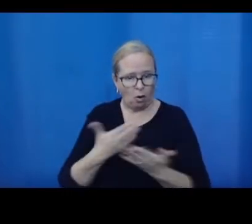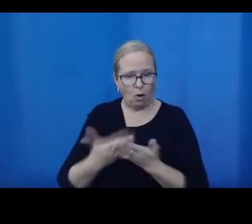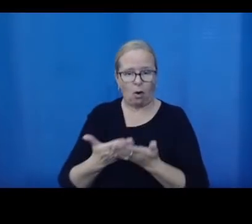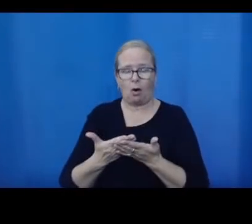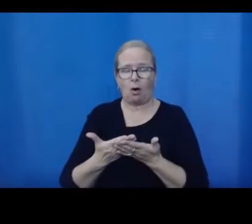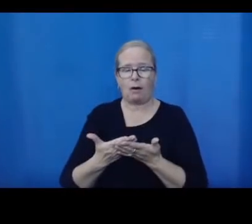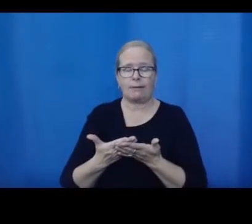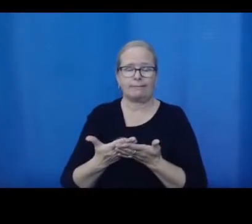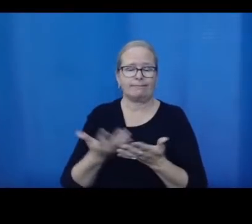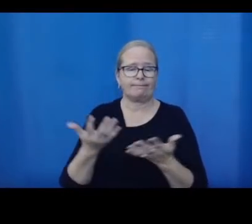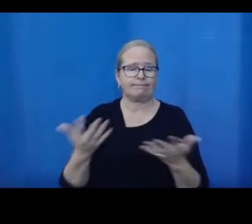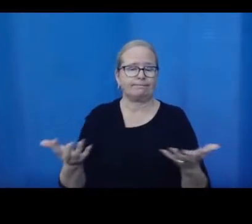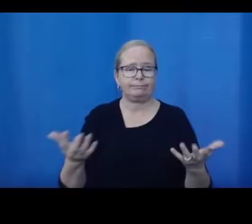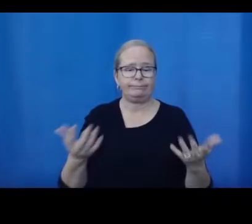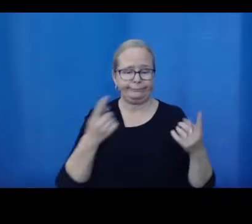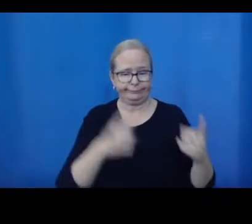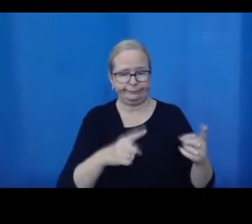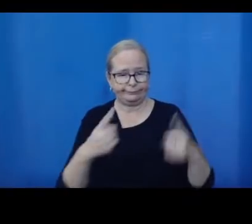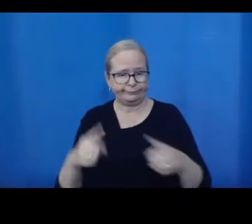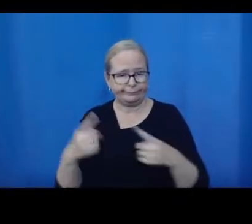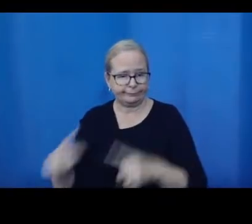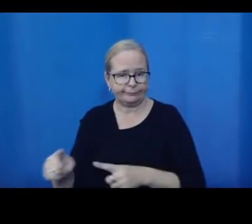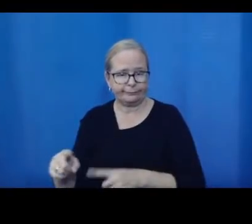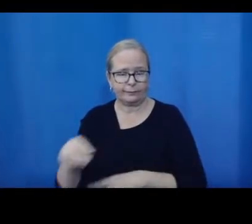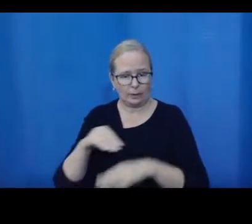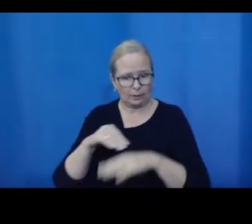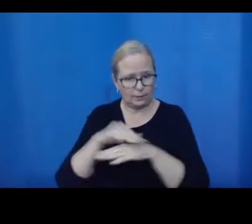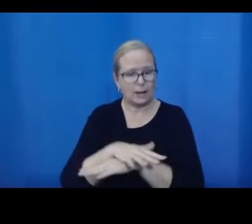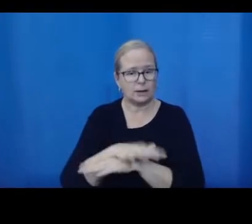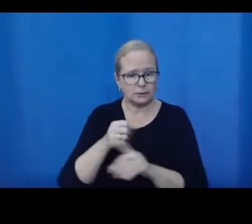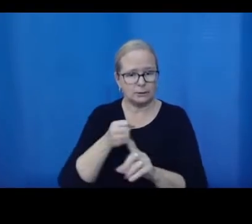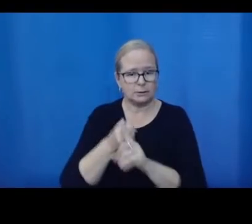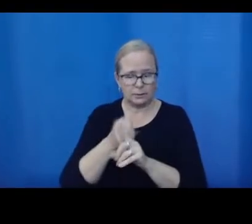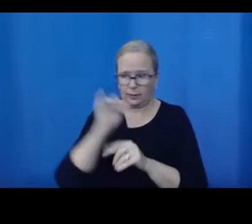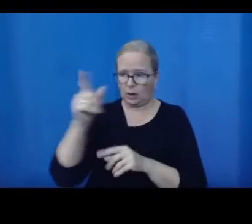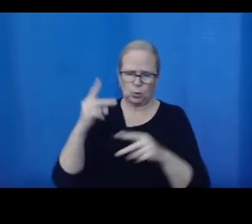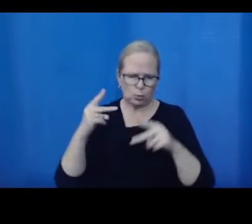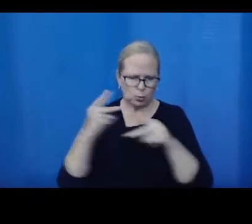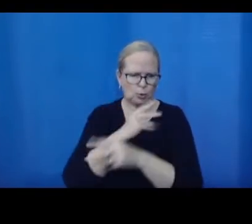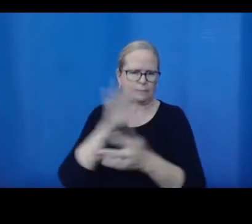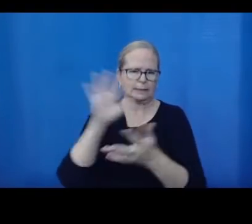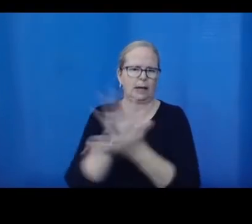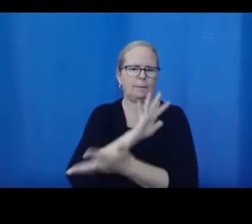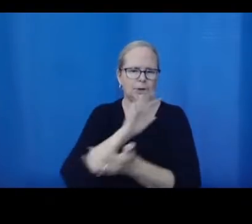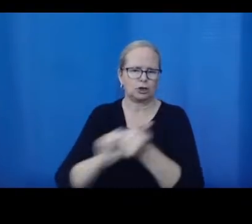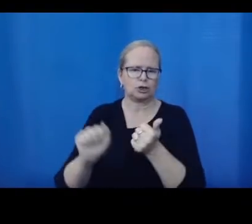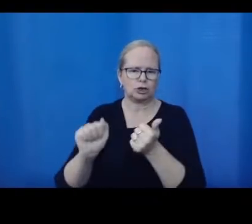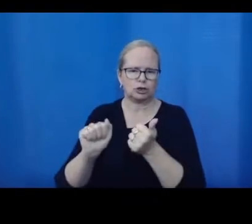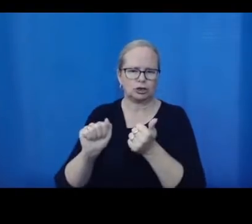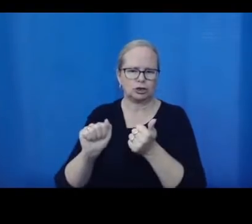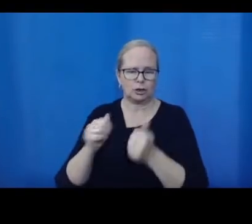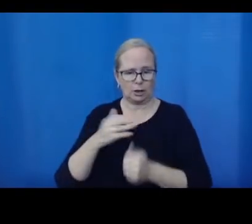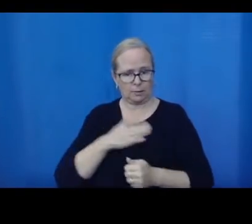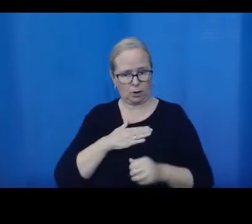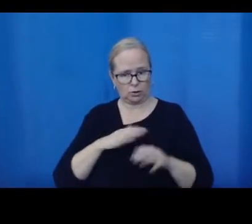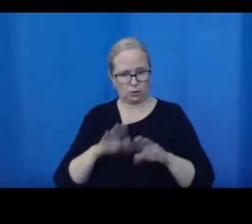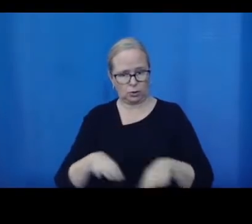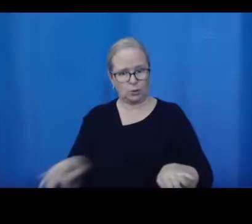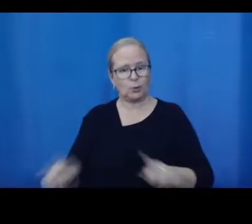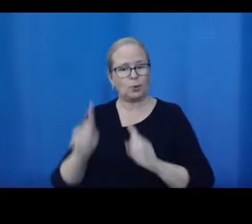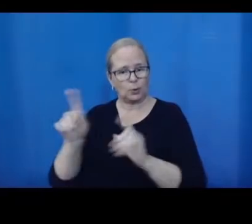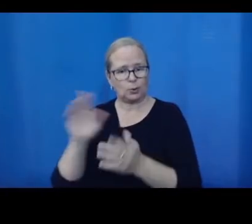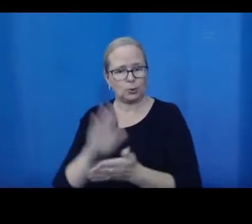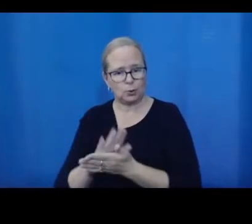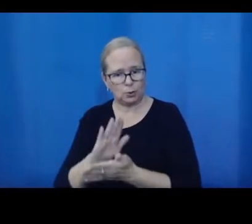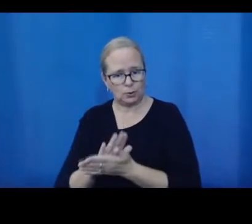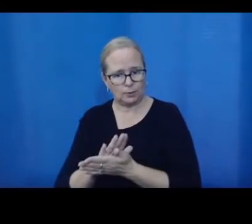to us. And, my little guys go to school. My little one was 6, he's 7 now. There's not a day that child complained about putting